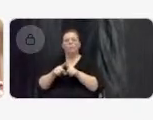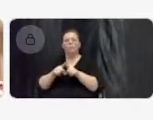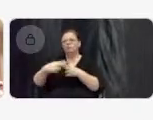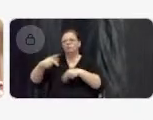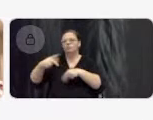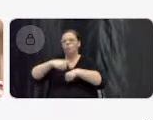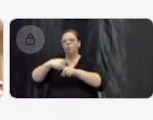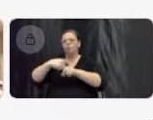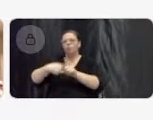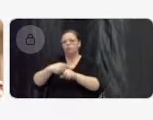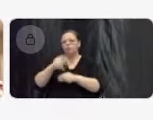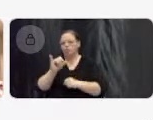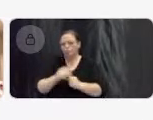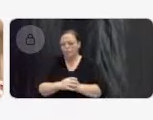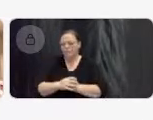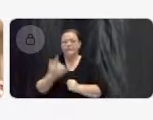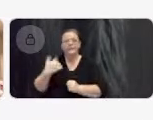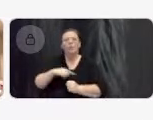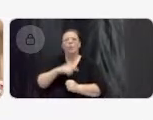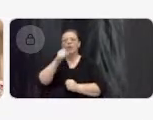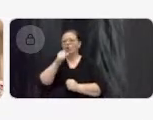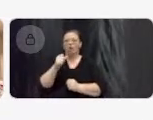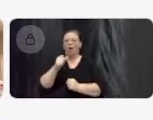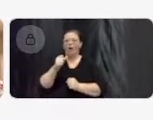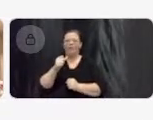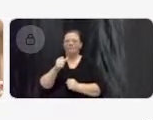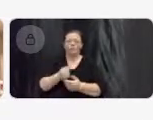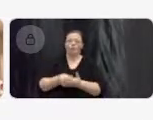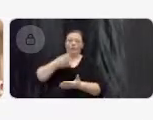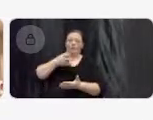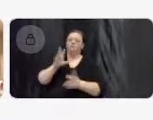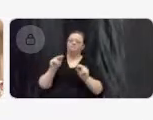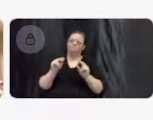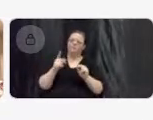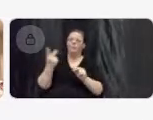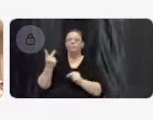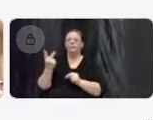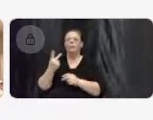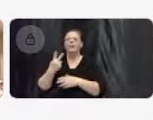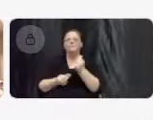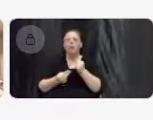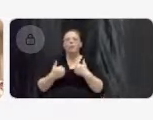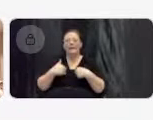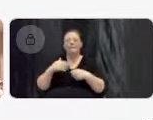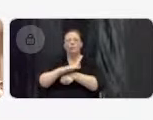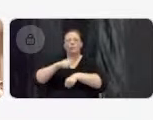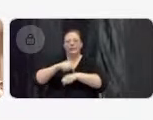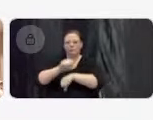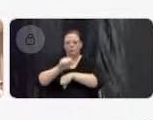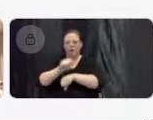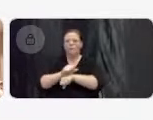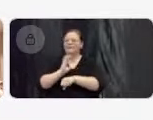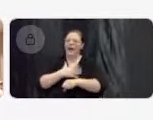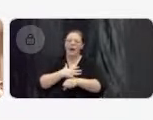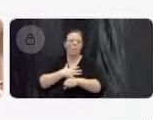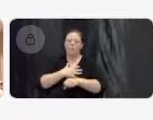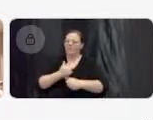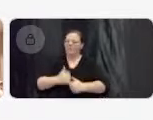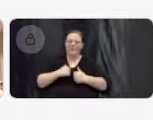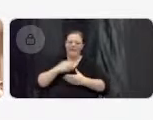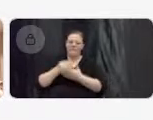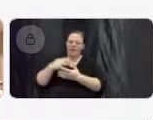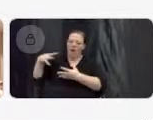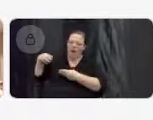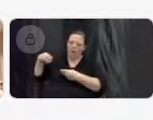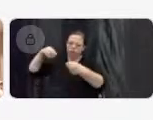rental. We are not wealthy people. We both hold full-time jobs. We poured our whole life savings into this